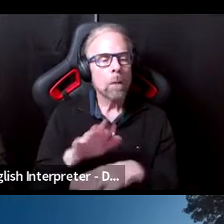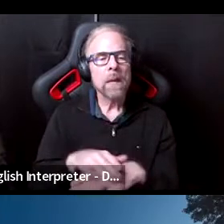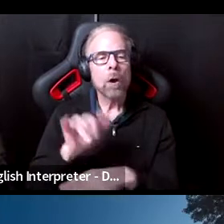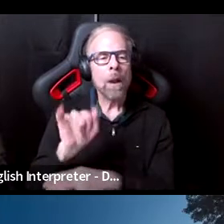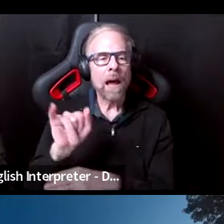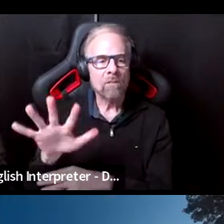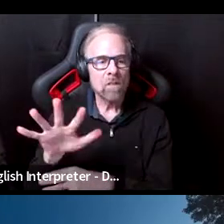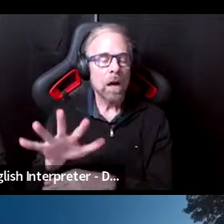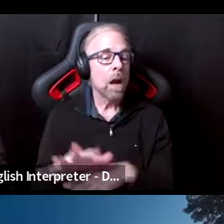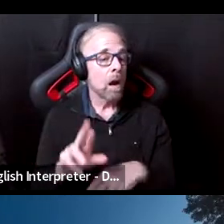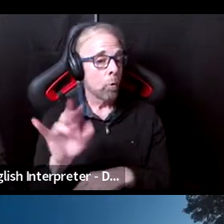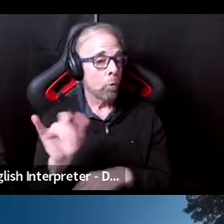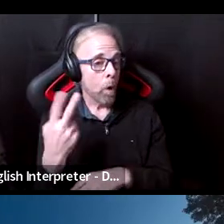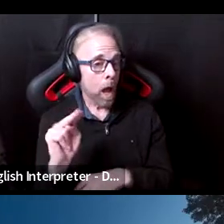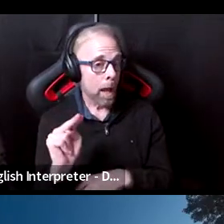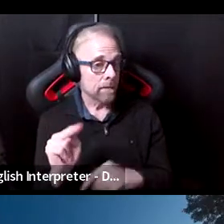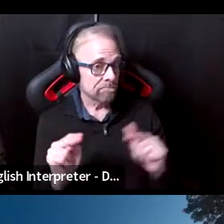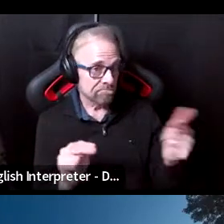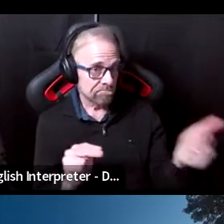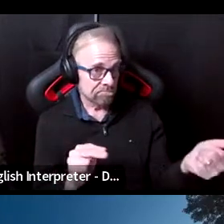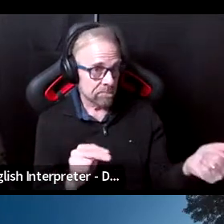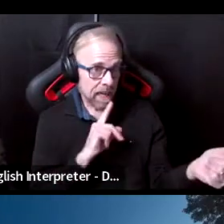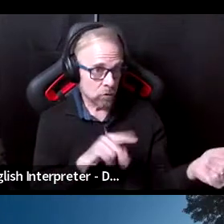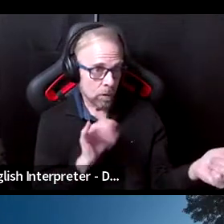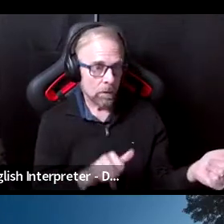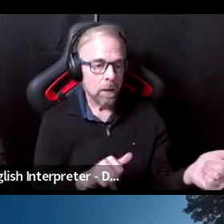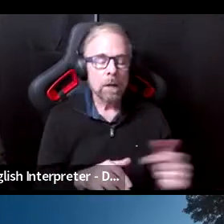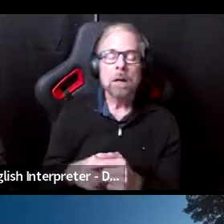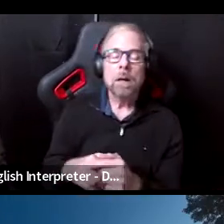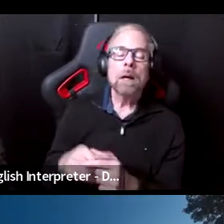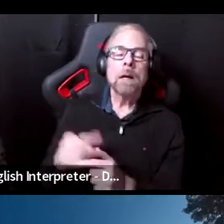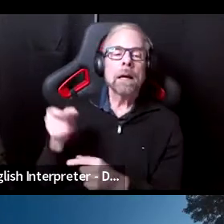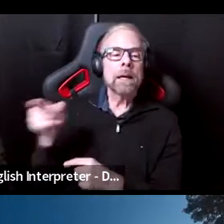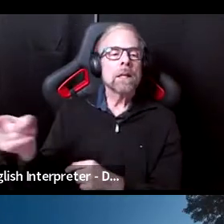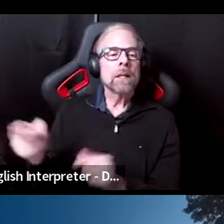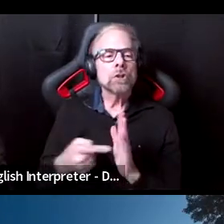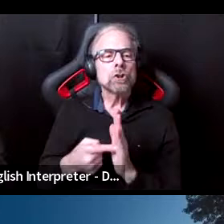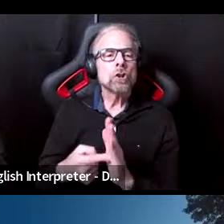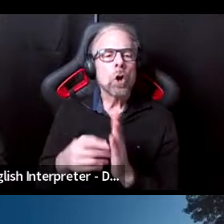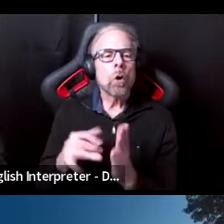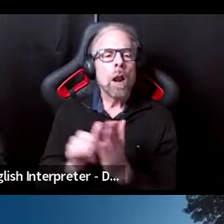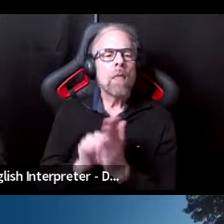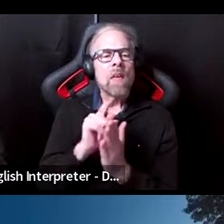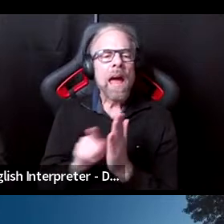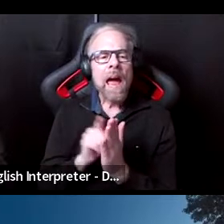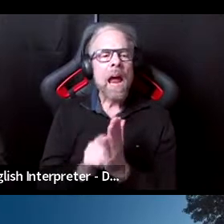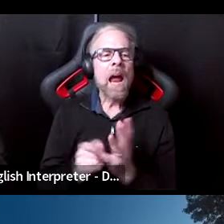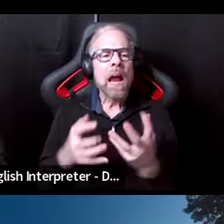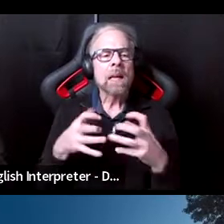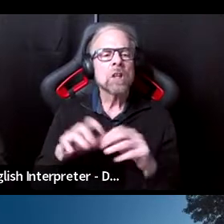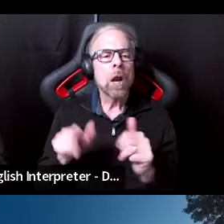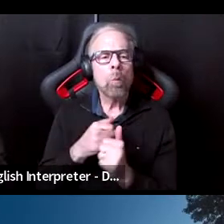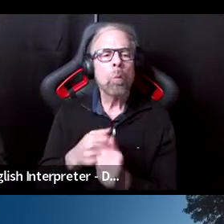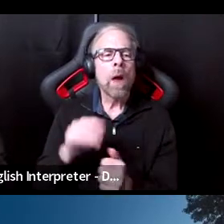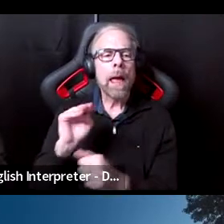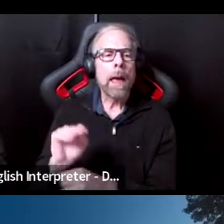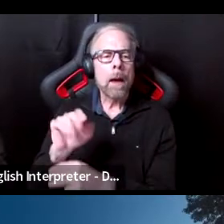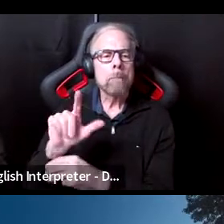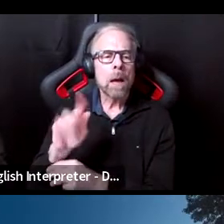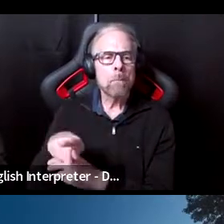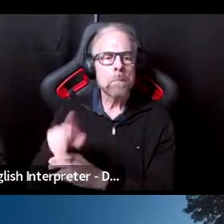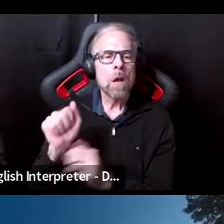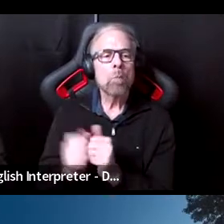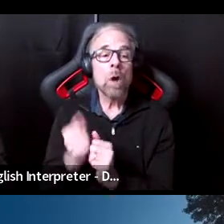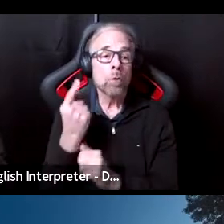this over to you. Thank you. As we kind of showed, the hours of congestion with the modified LPA, one auxiliary lane or